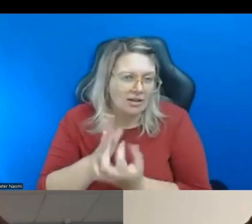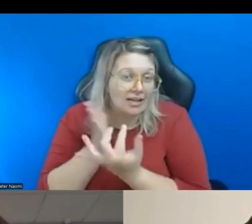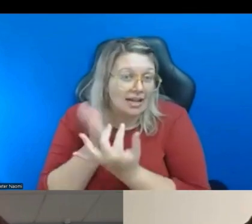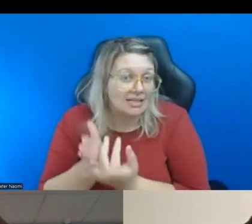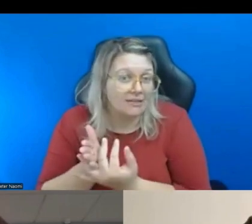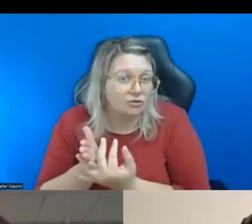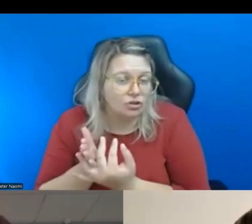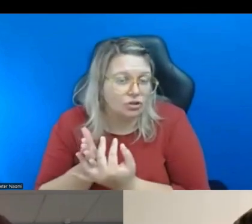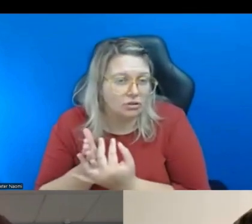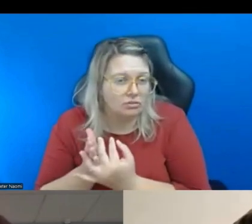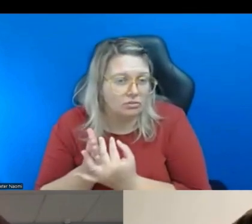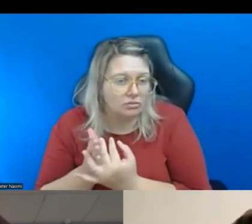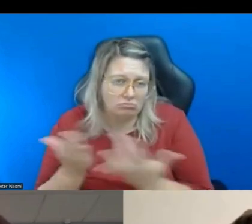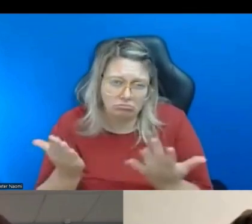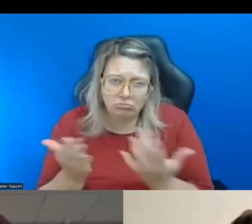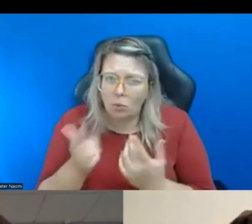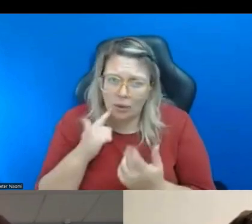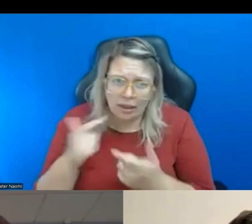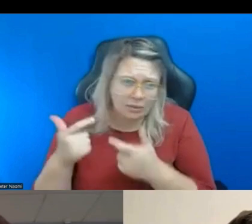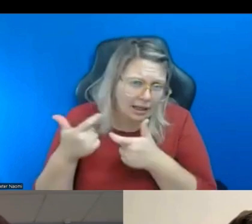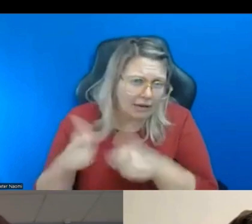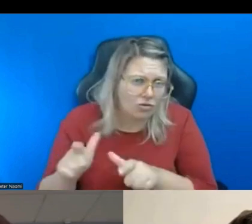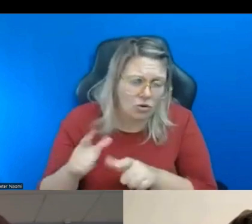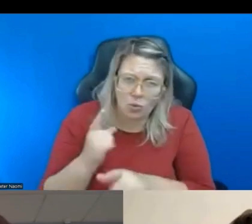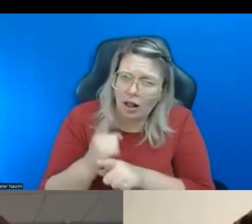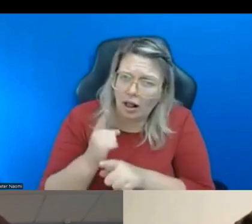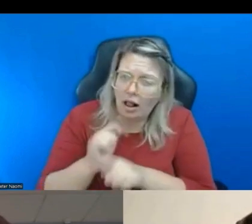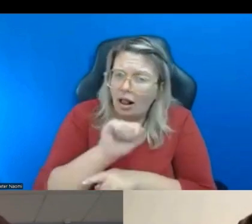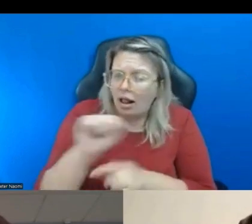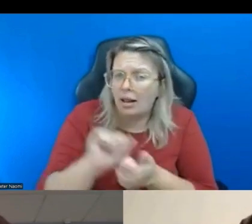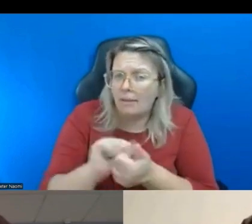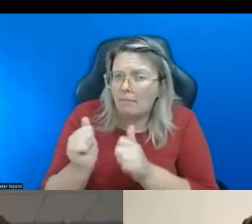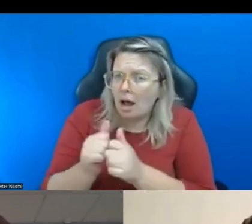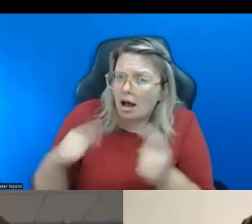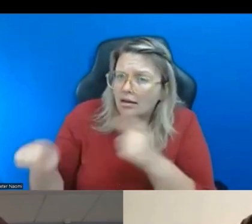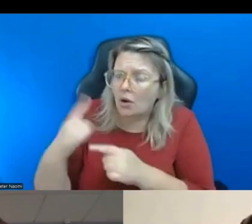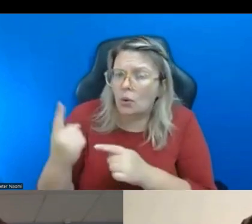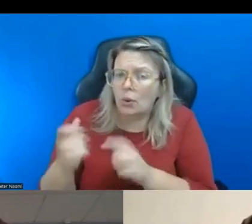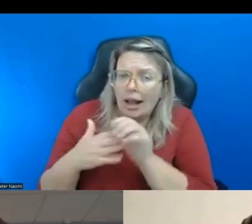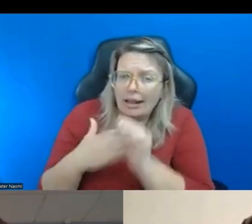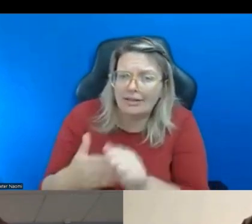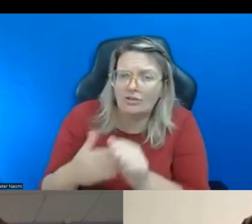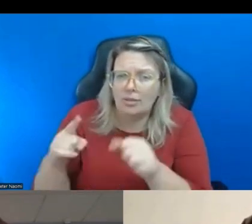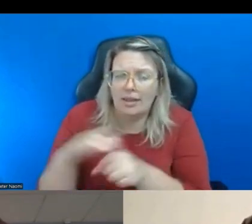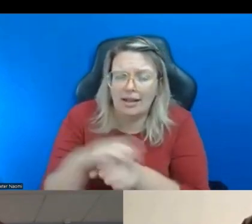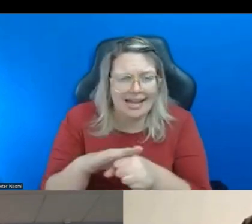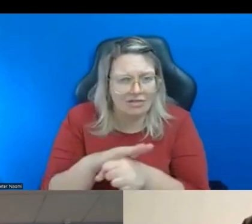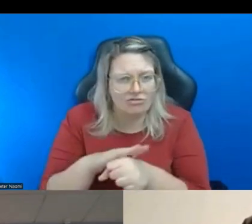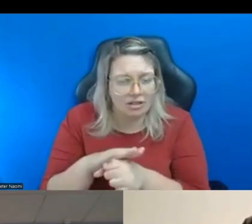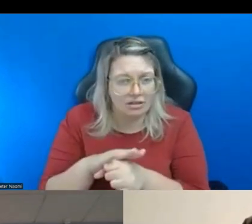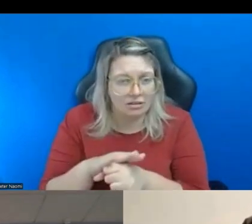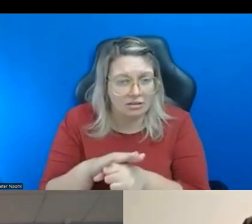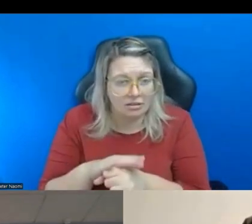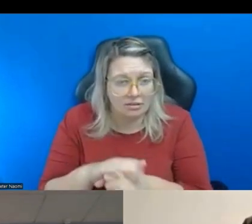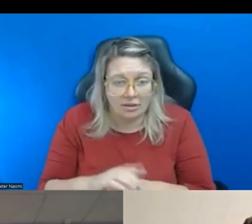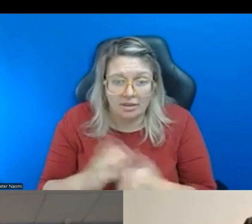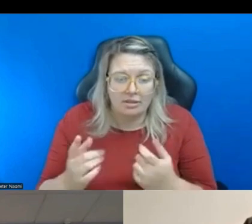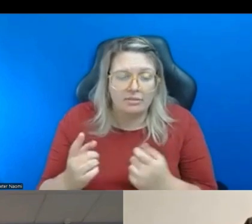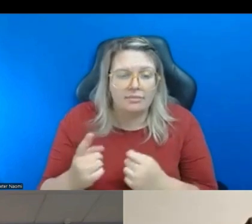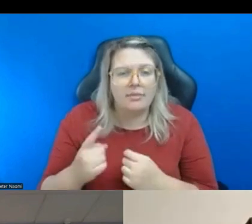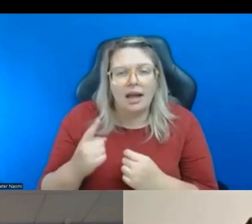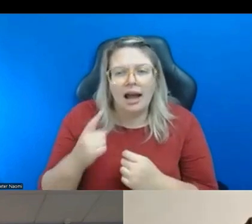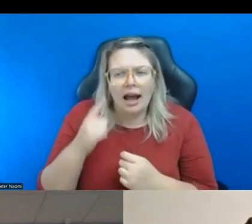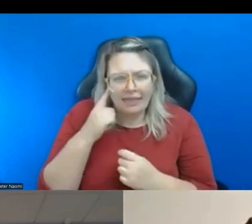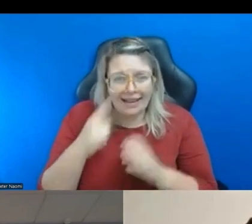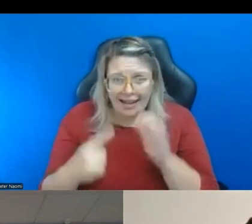geographic level, we will continue to do that with the partners who are providing leadership in those places. And I think it's really important to say, which I know wasn't in your question,